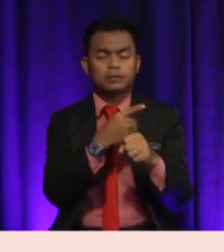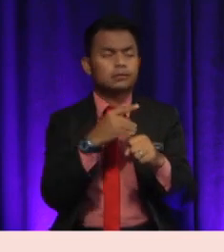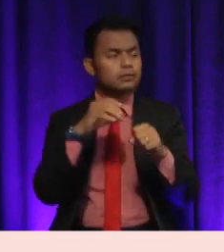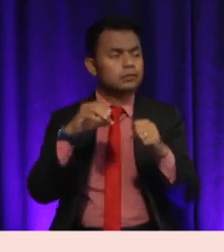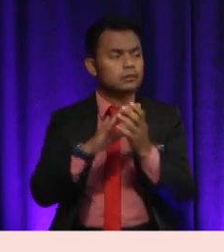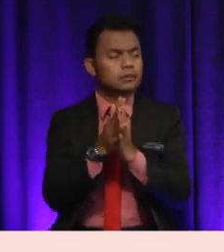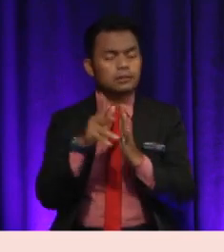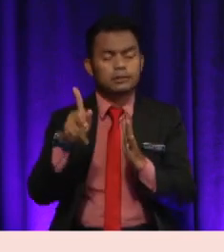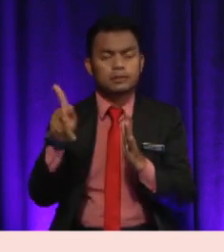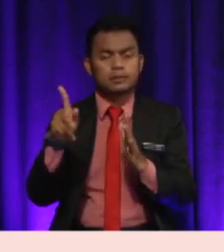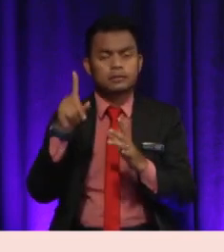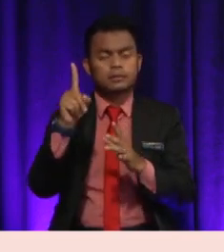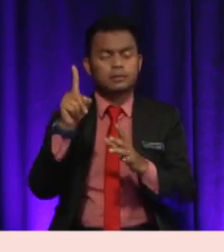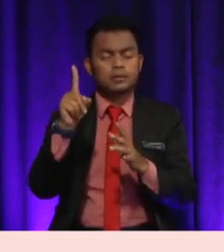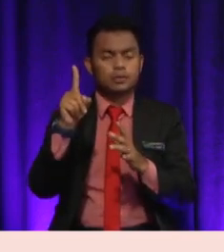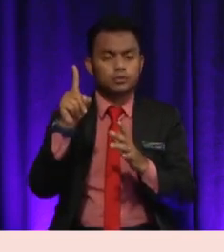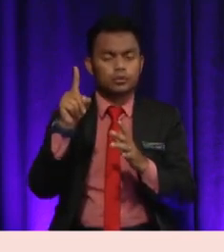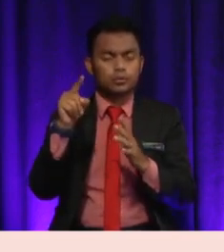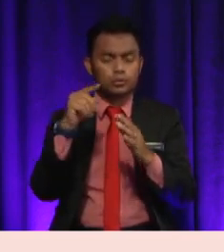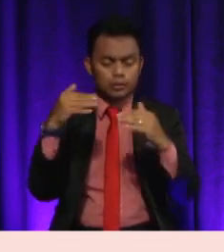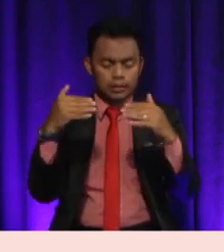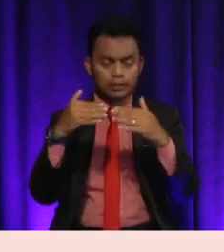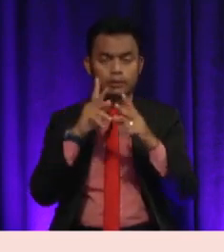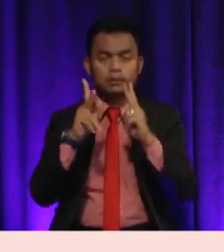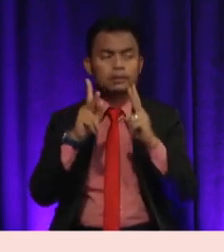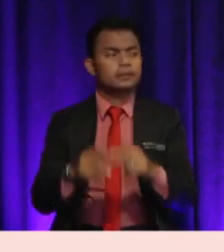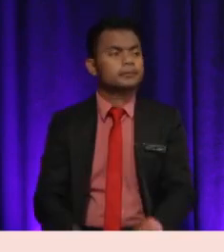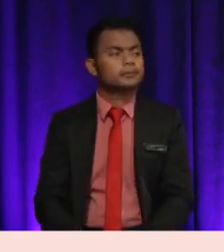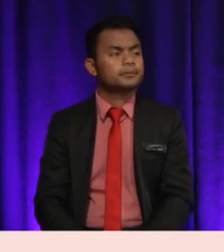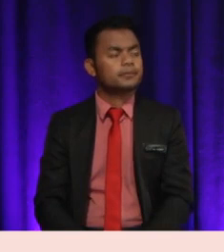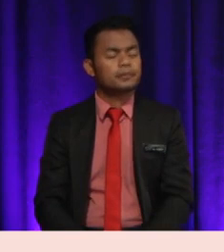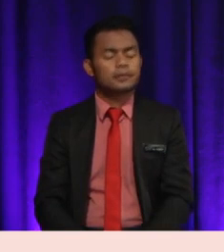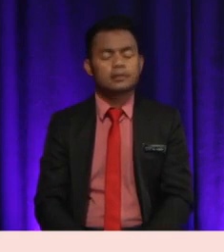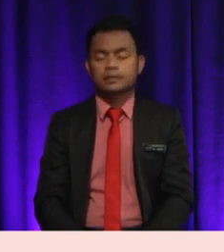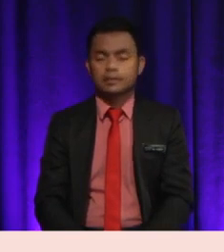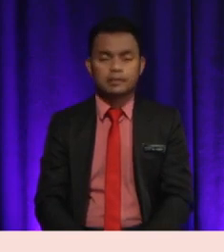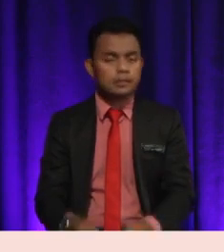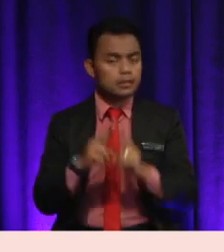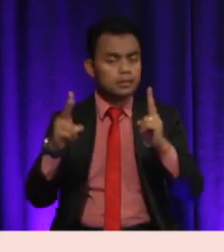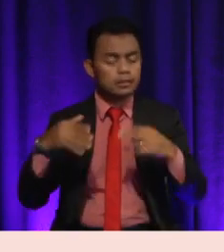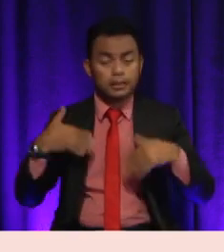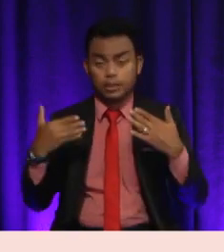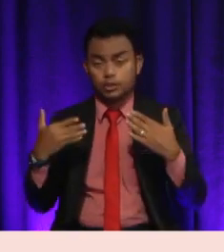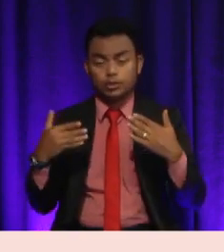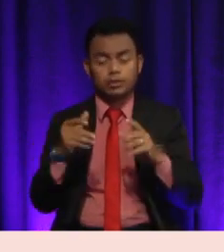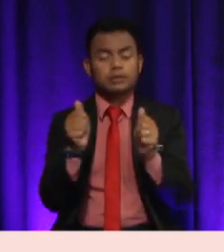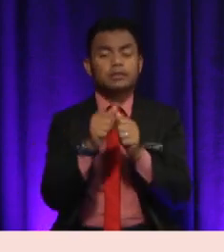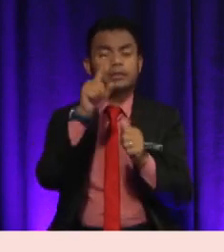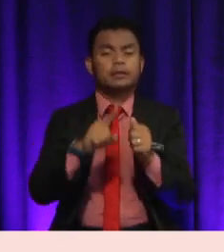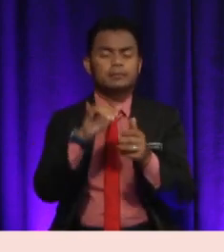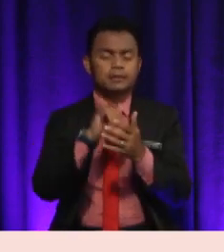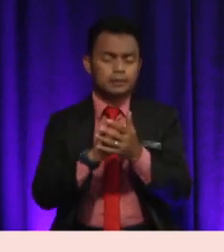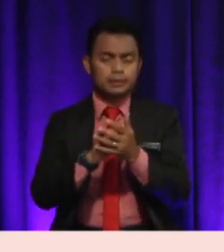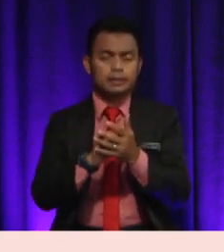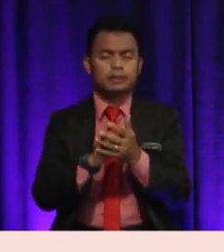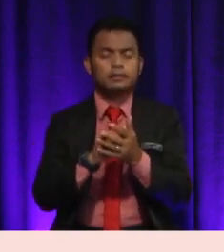her parents got her the camera that she wanted. Since Lily and her family travel more during the school holidays, she takes the opportunity to